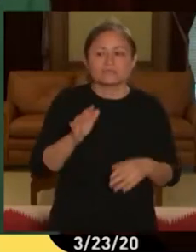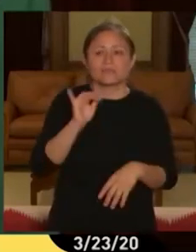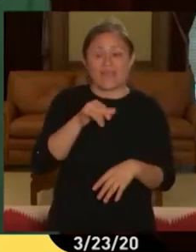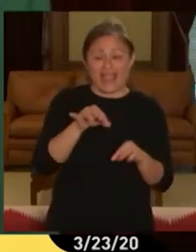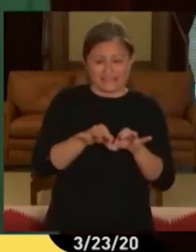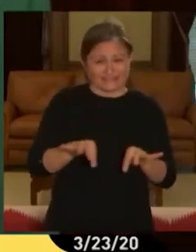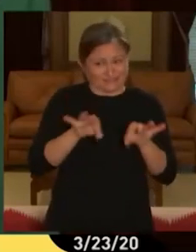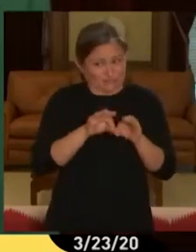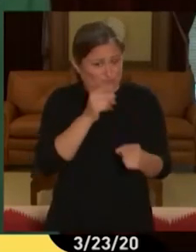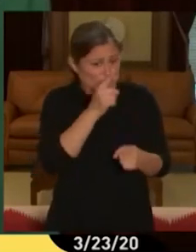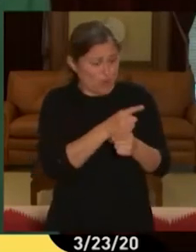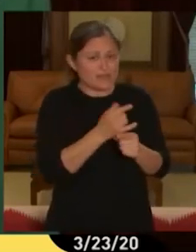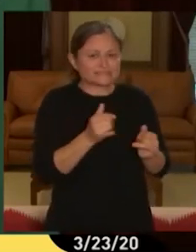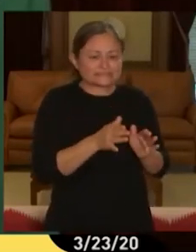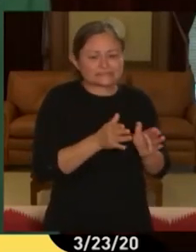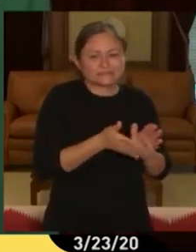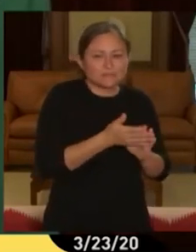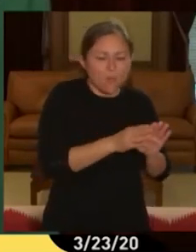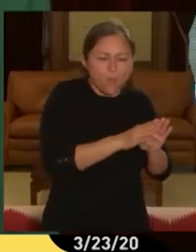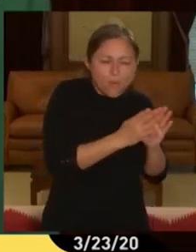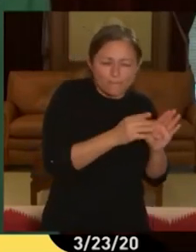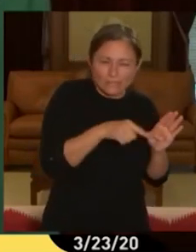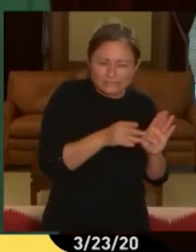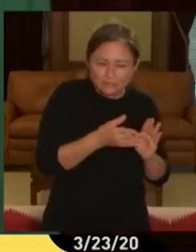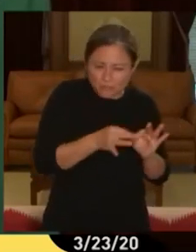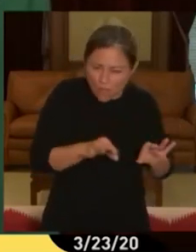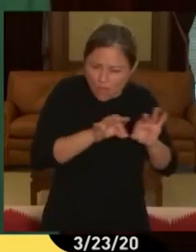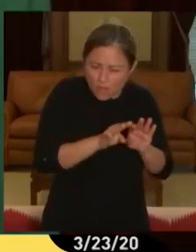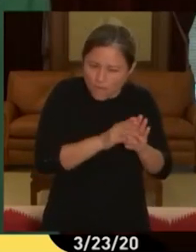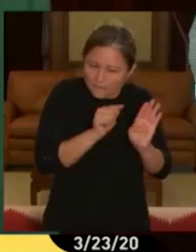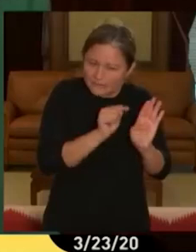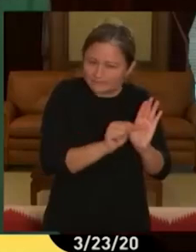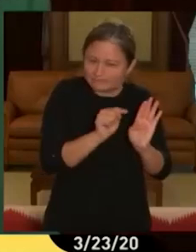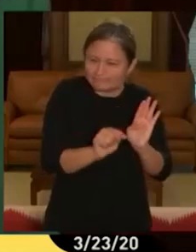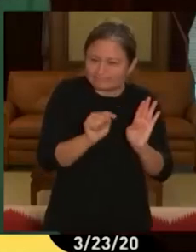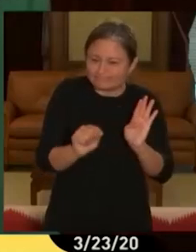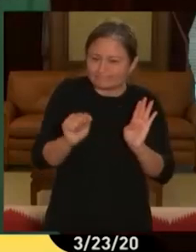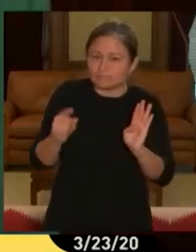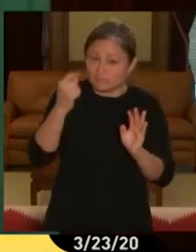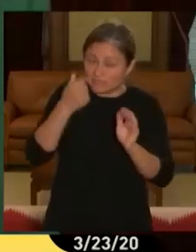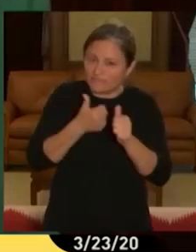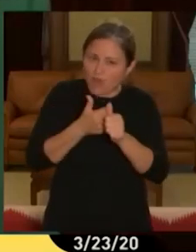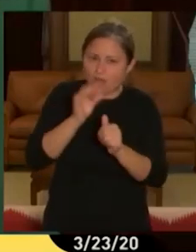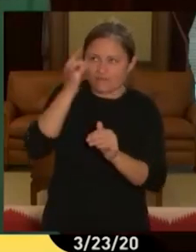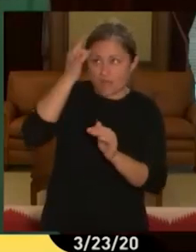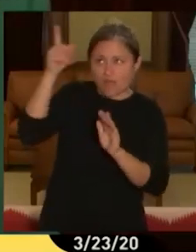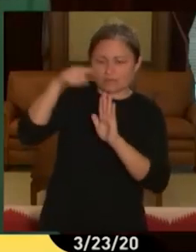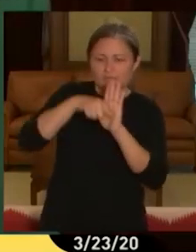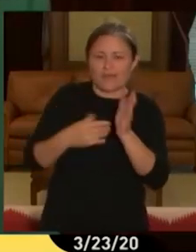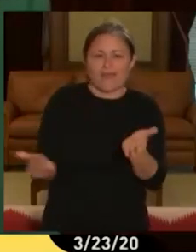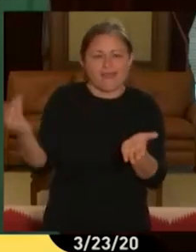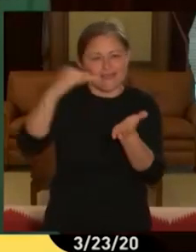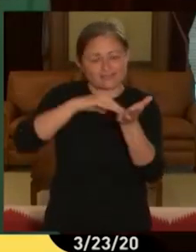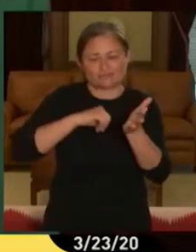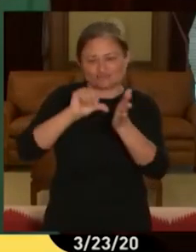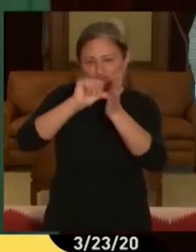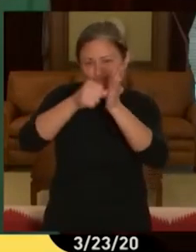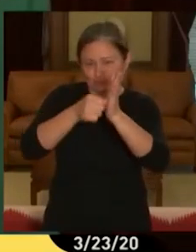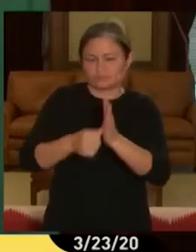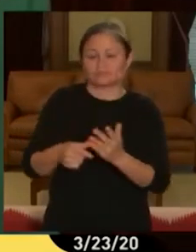allowed to operate under this order must implement rules that help facilitate social distancing of at least